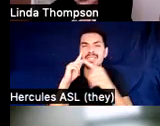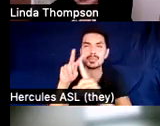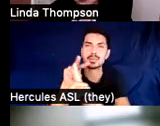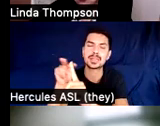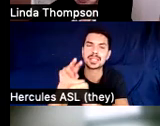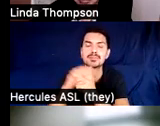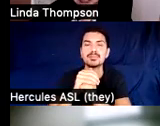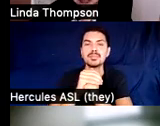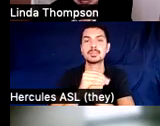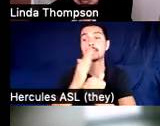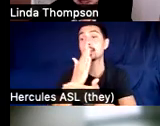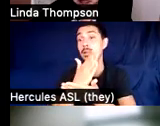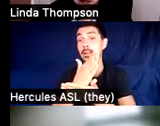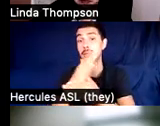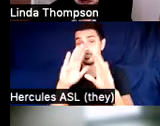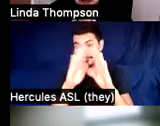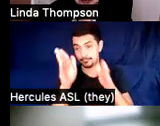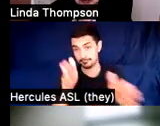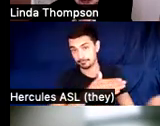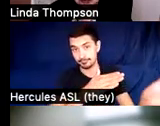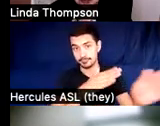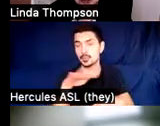So some of the warning signs